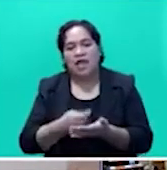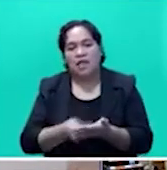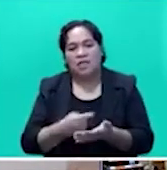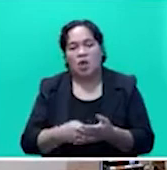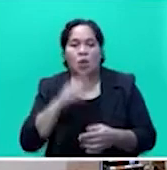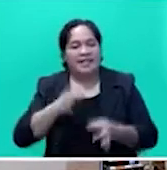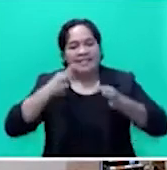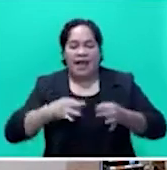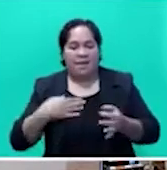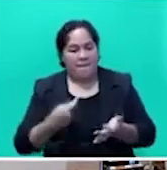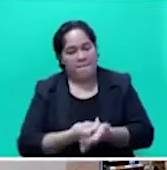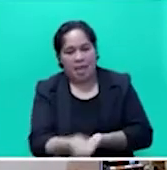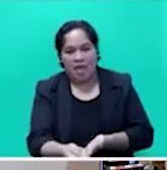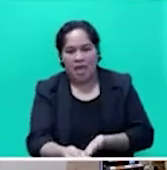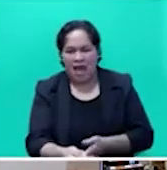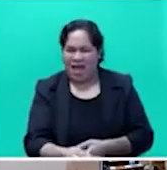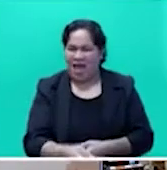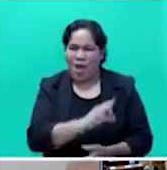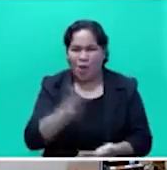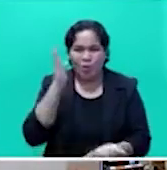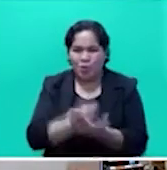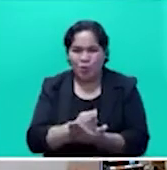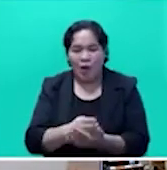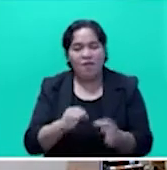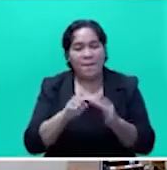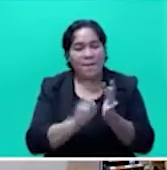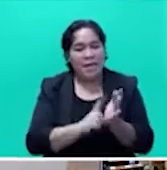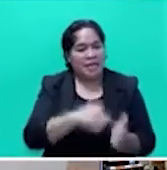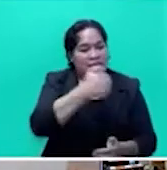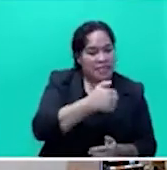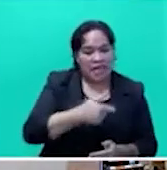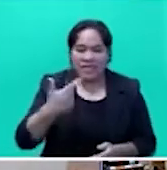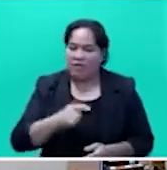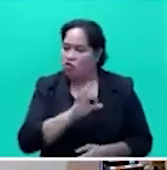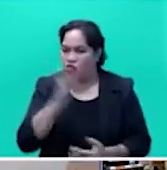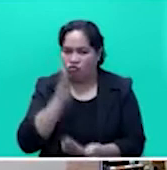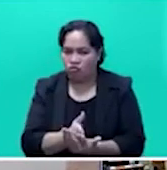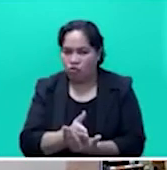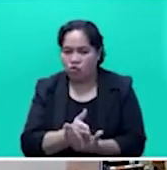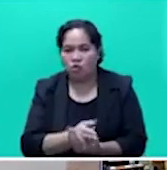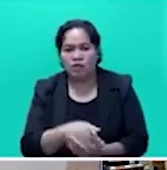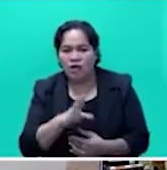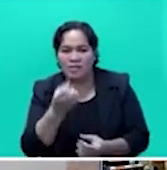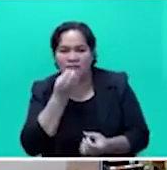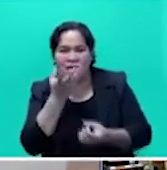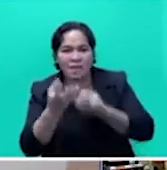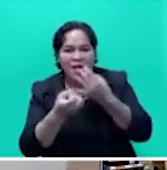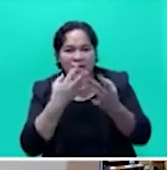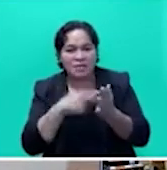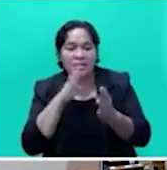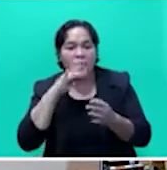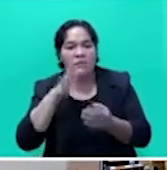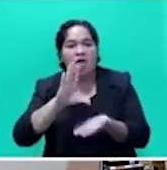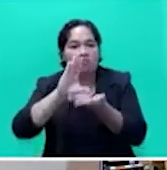of lease to be paid. Not true for Bill 16, not true for Bill 17. Also statements in social media that there will be a